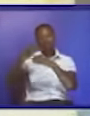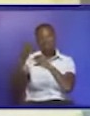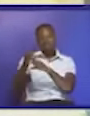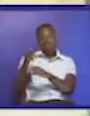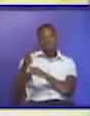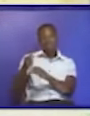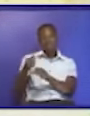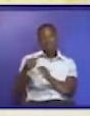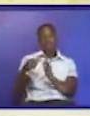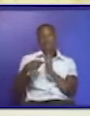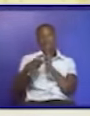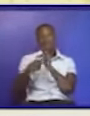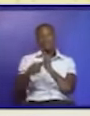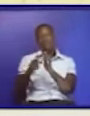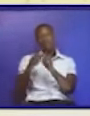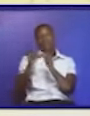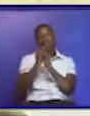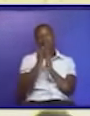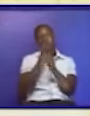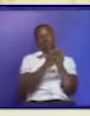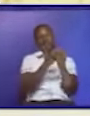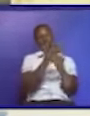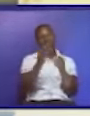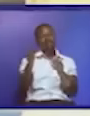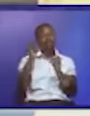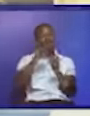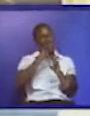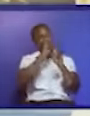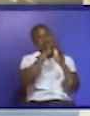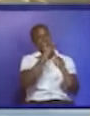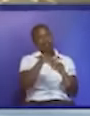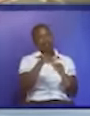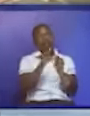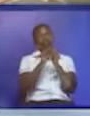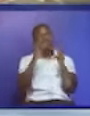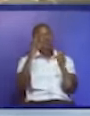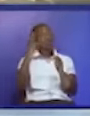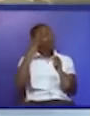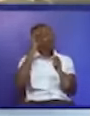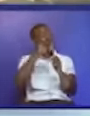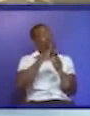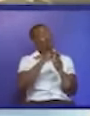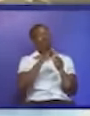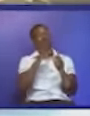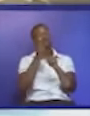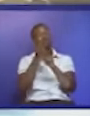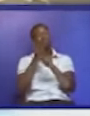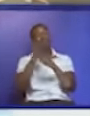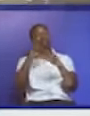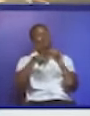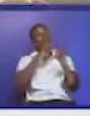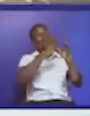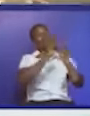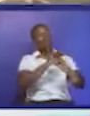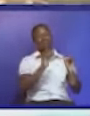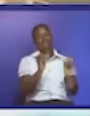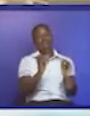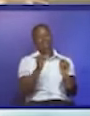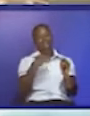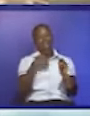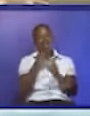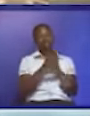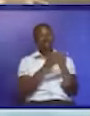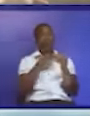to respond to certain sounds, and until they hear that sound, they are not compelled to respond. There is a